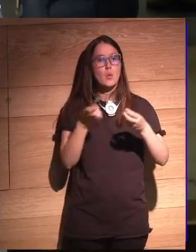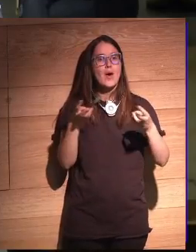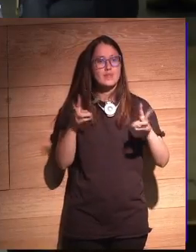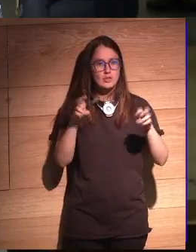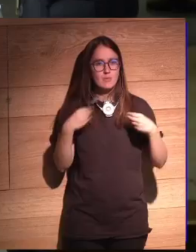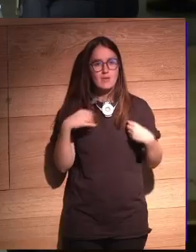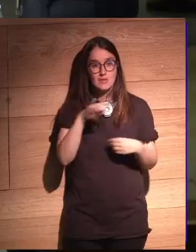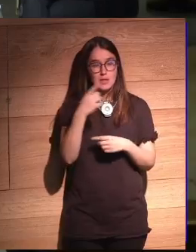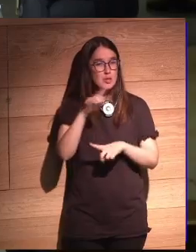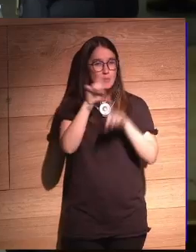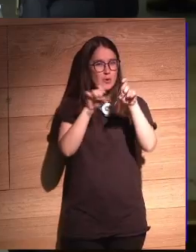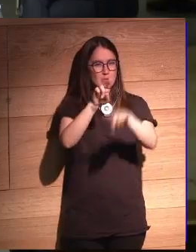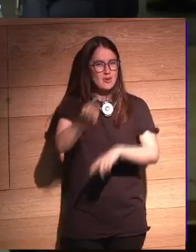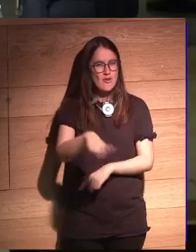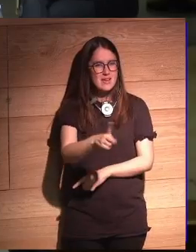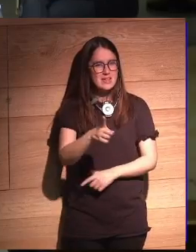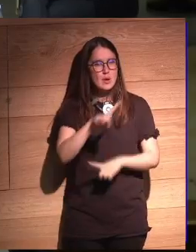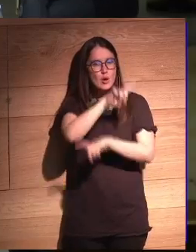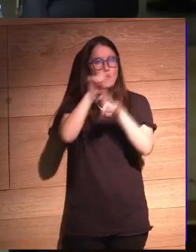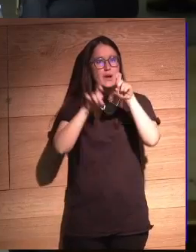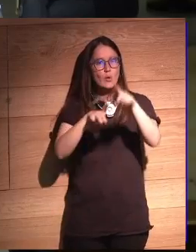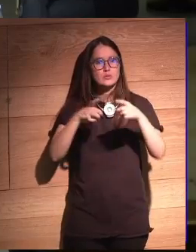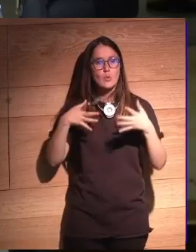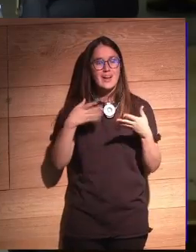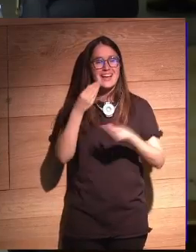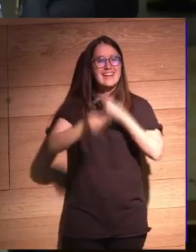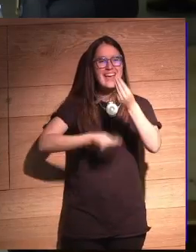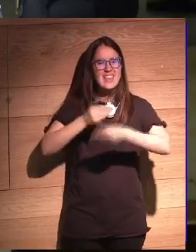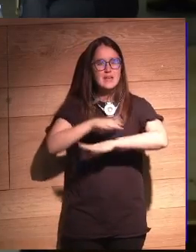also what kind of state, because as you've all said,